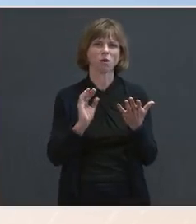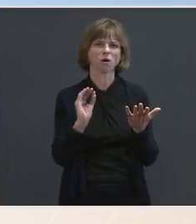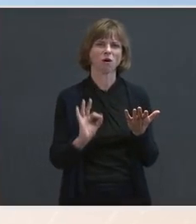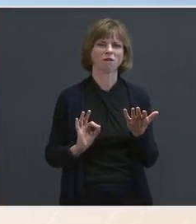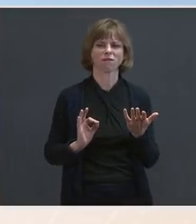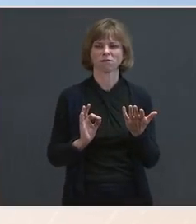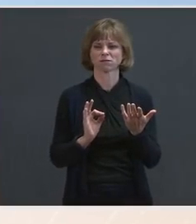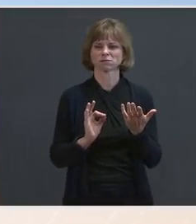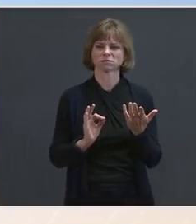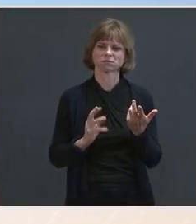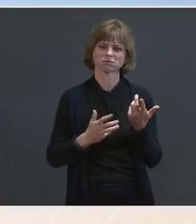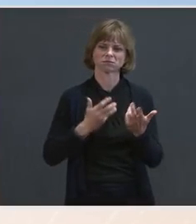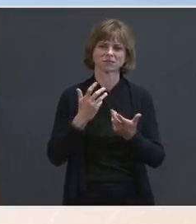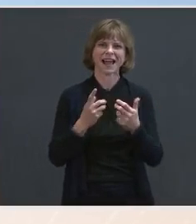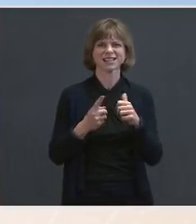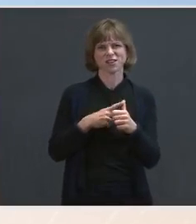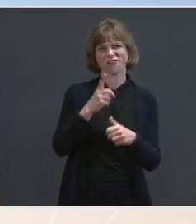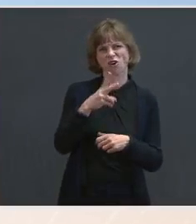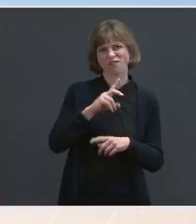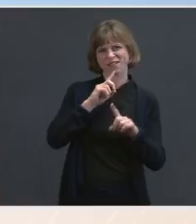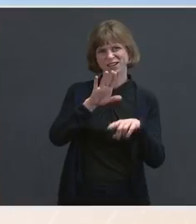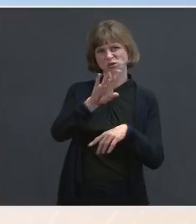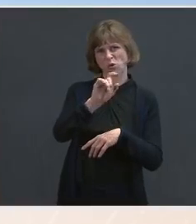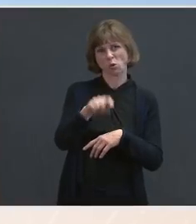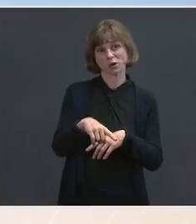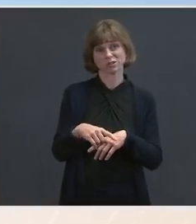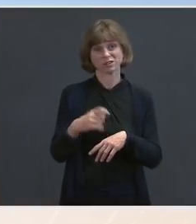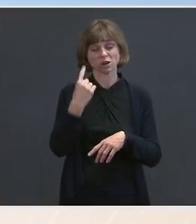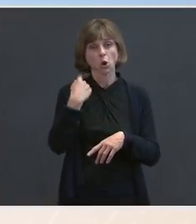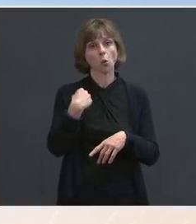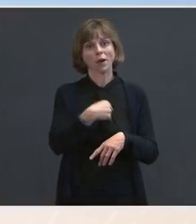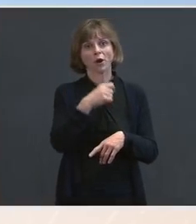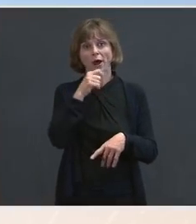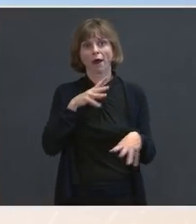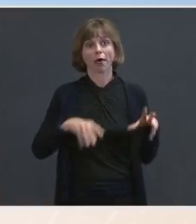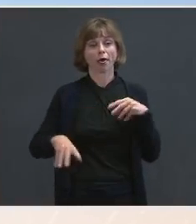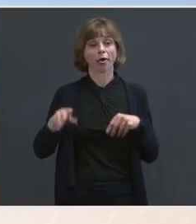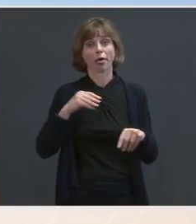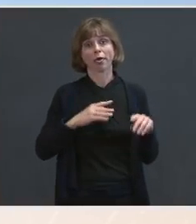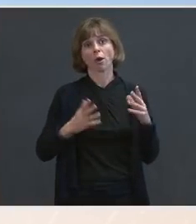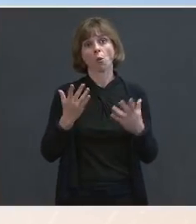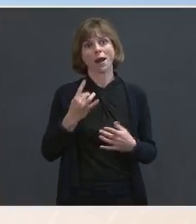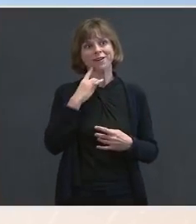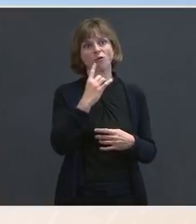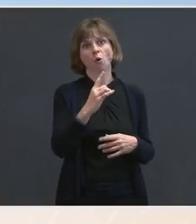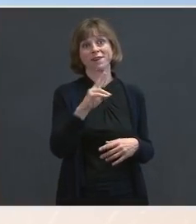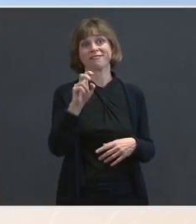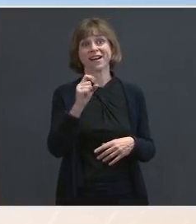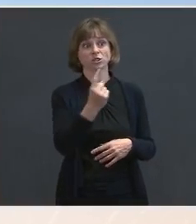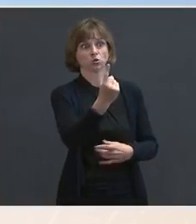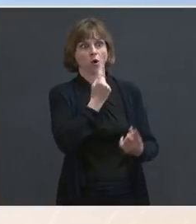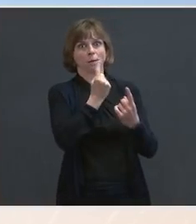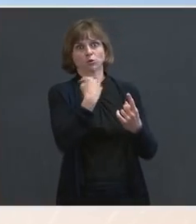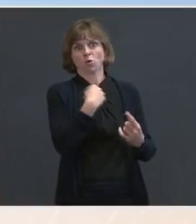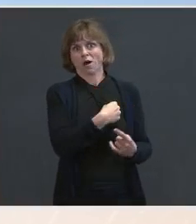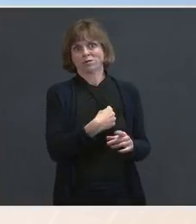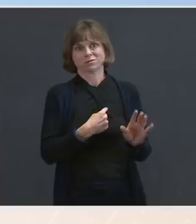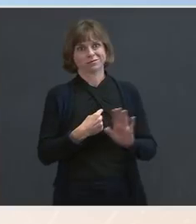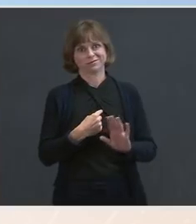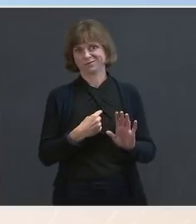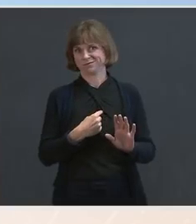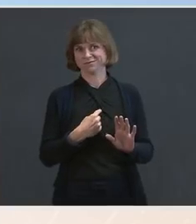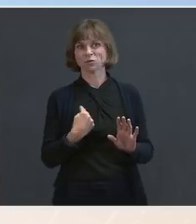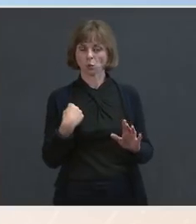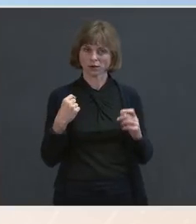that's the first half of the answer to your question, which is we're not just passive waiting for vets to come to us. We're also then working with